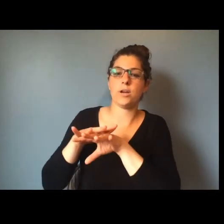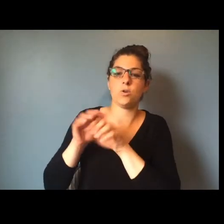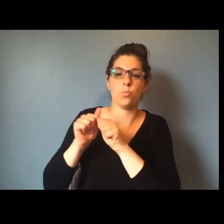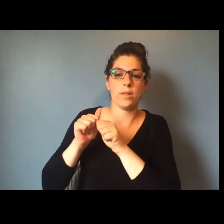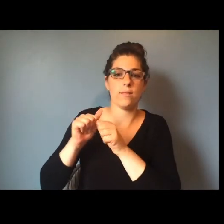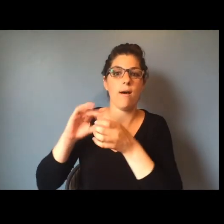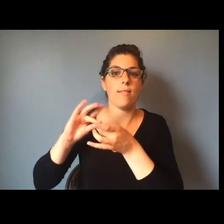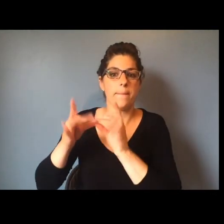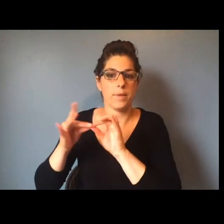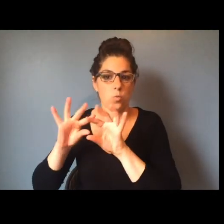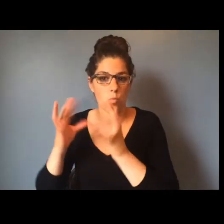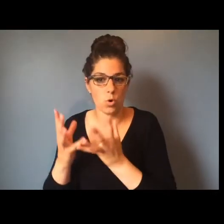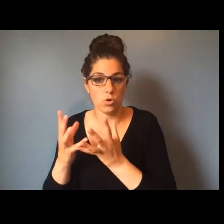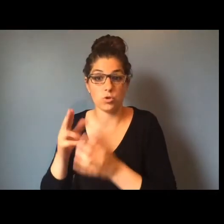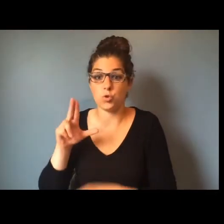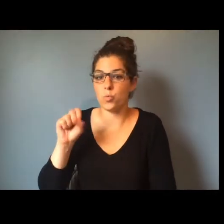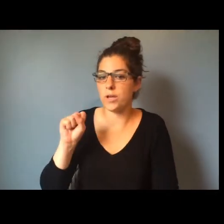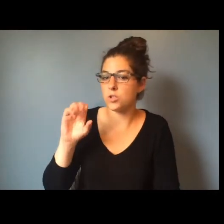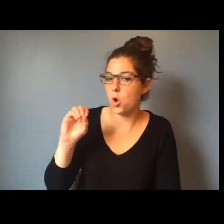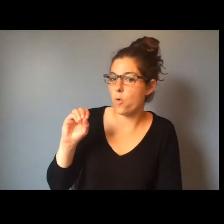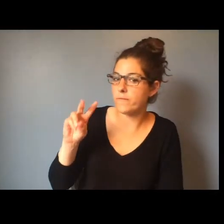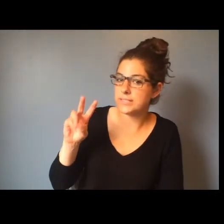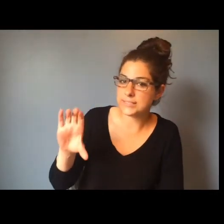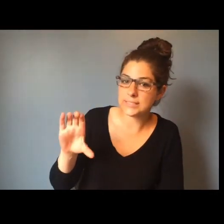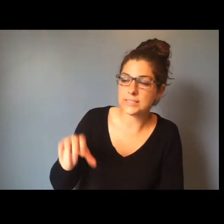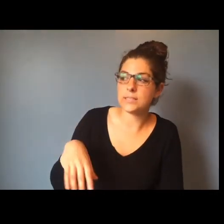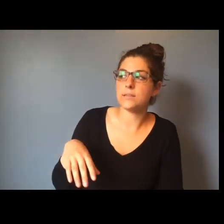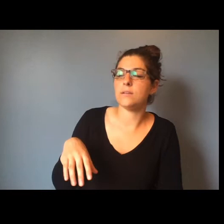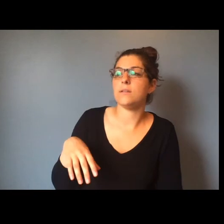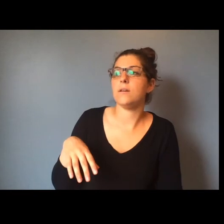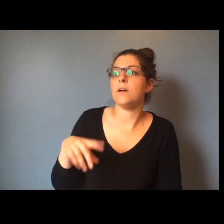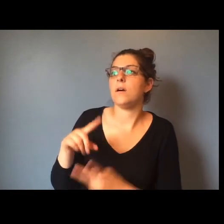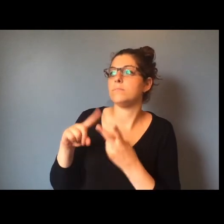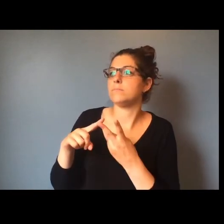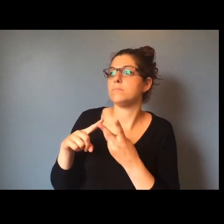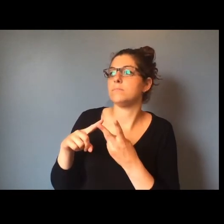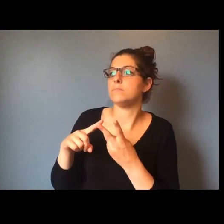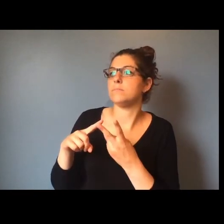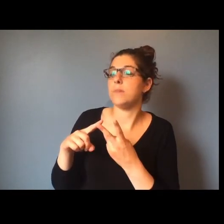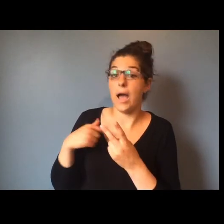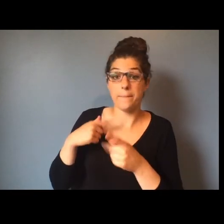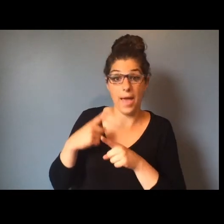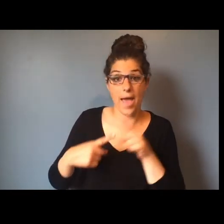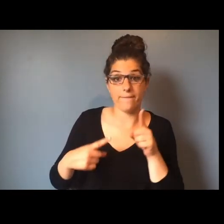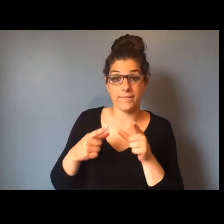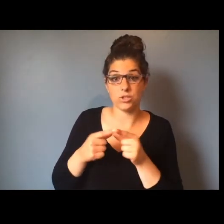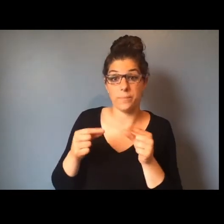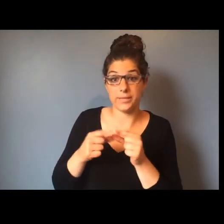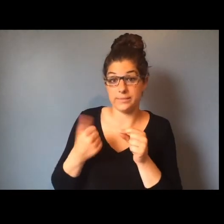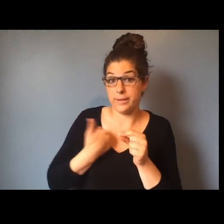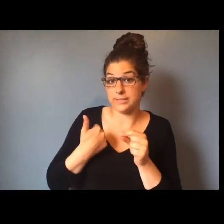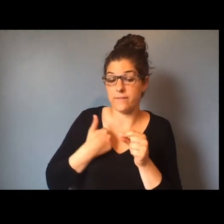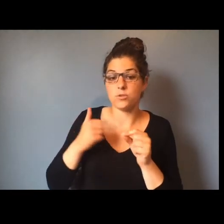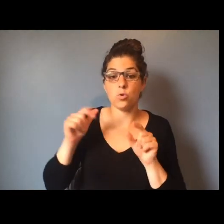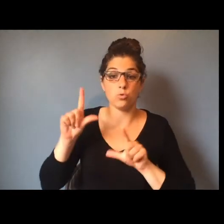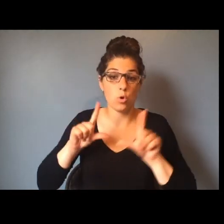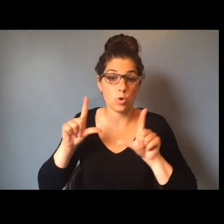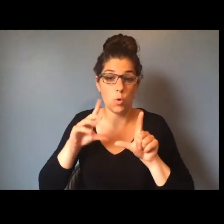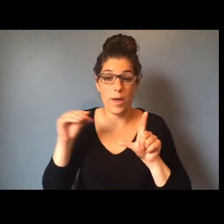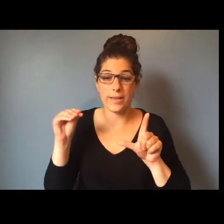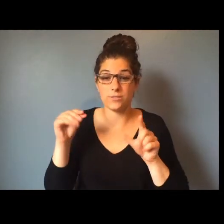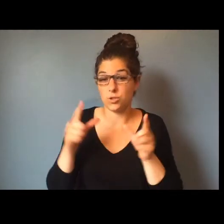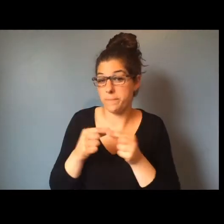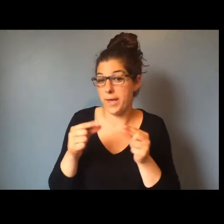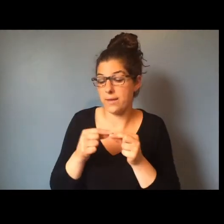is awesome. Whether you have the USOPC, you know, integrating, and I'm half Japanese, so in Tokyo and Japan,